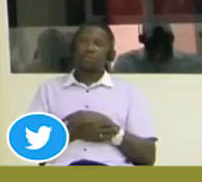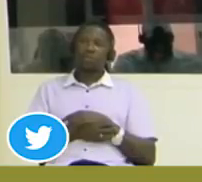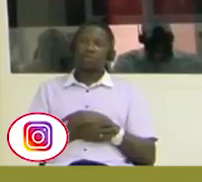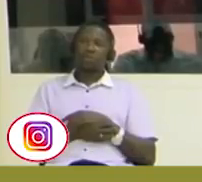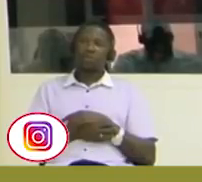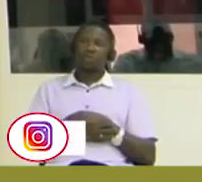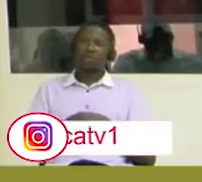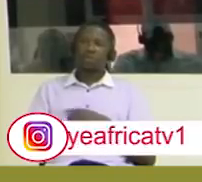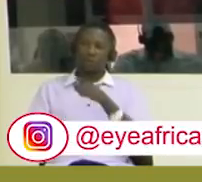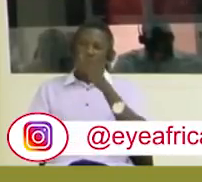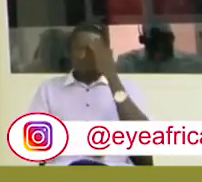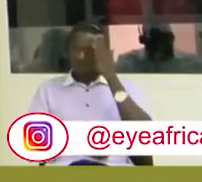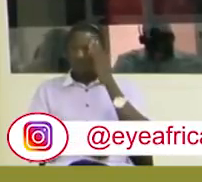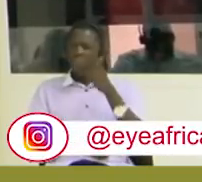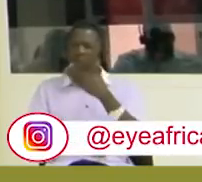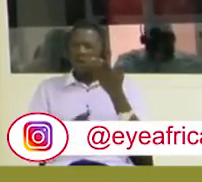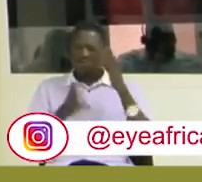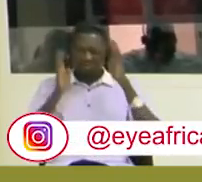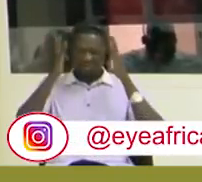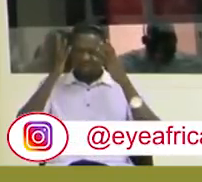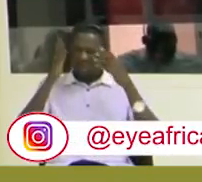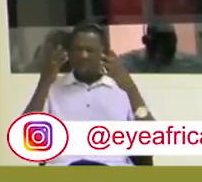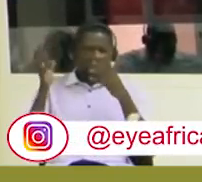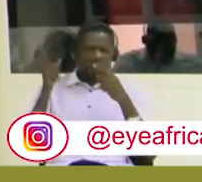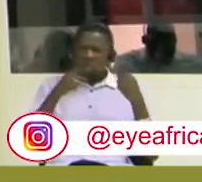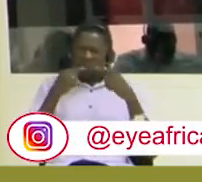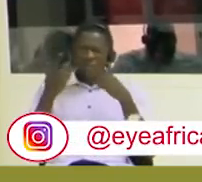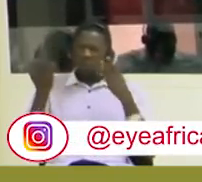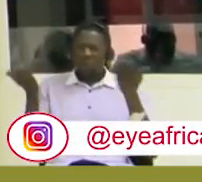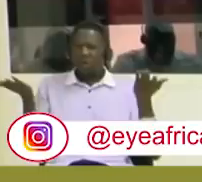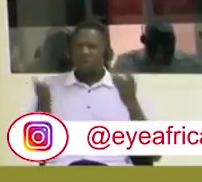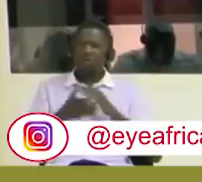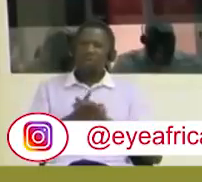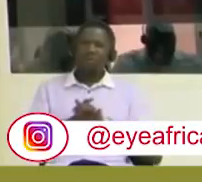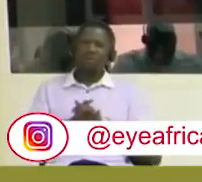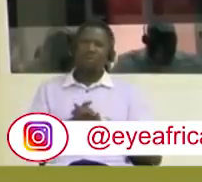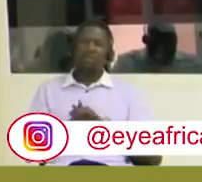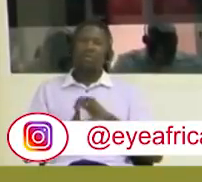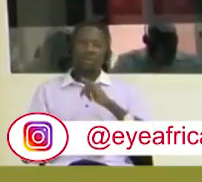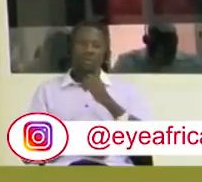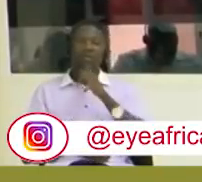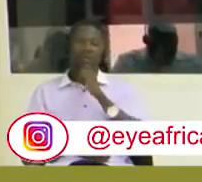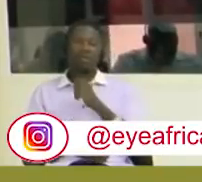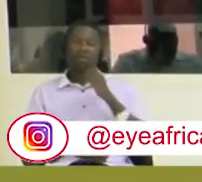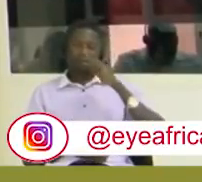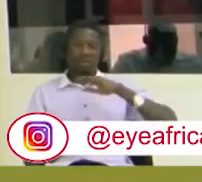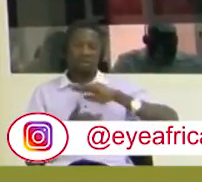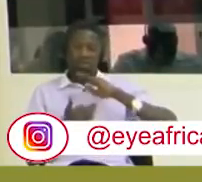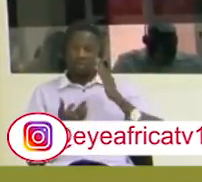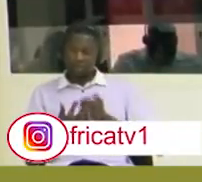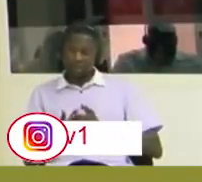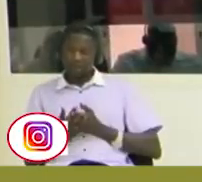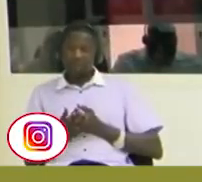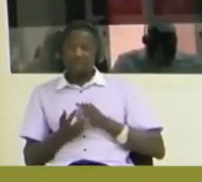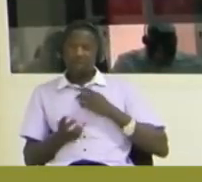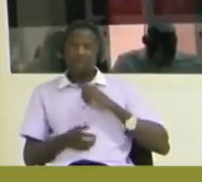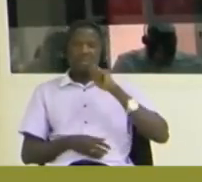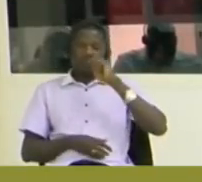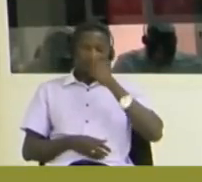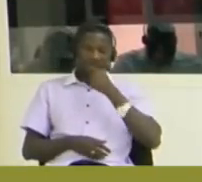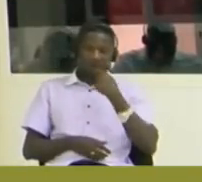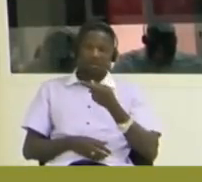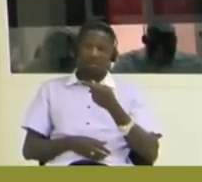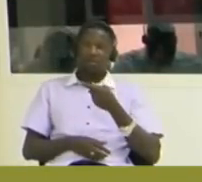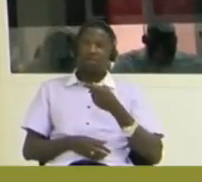was that hostility? Yes, sir. I believe the death of